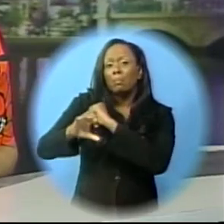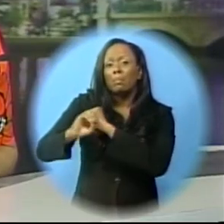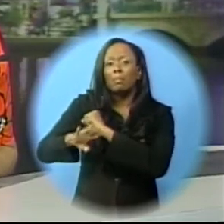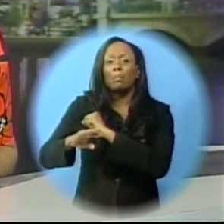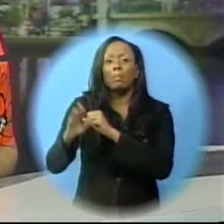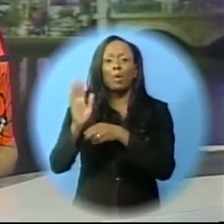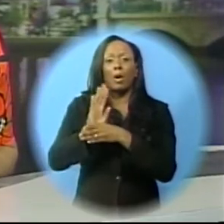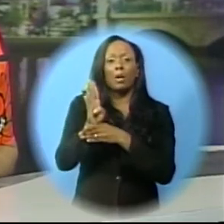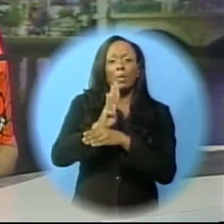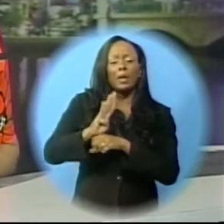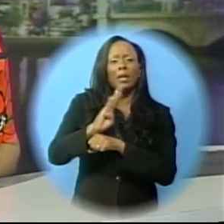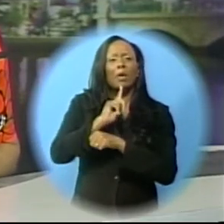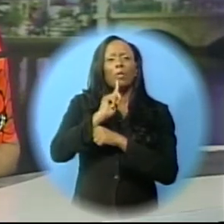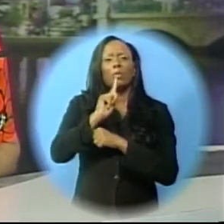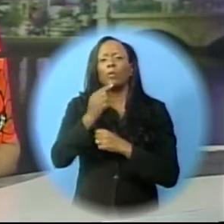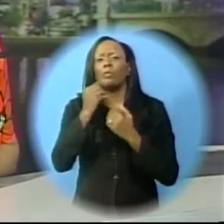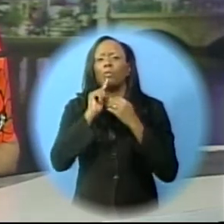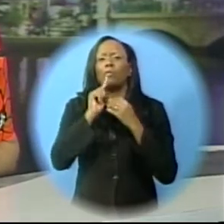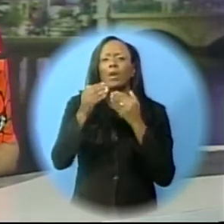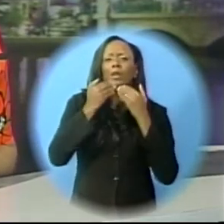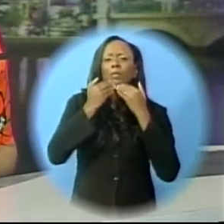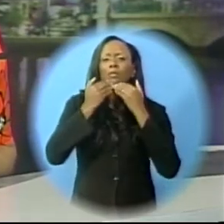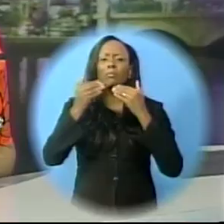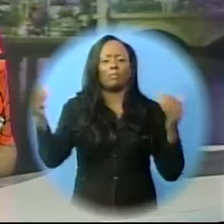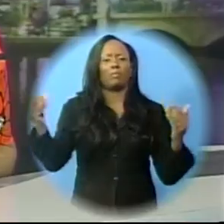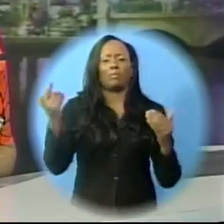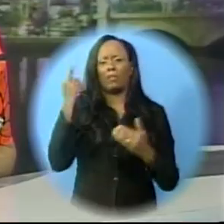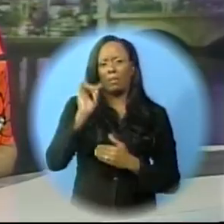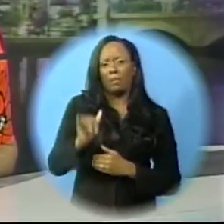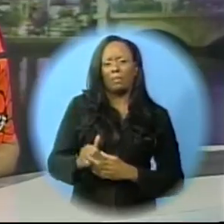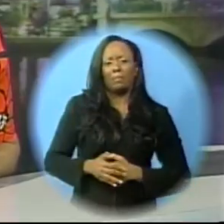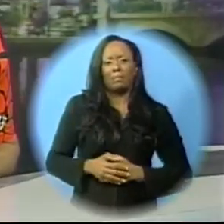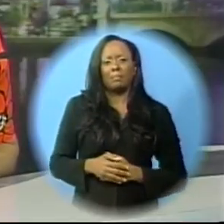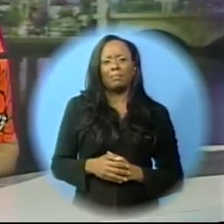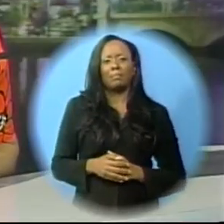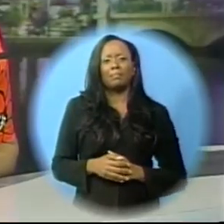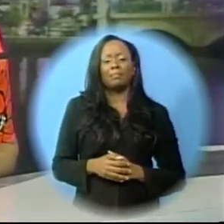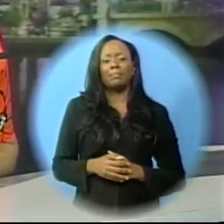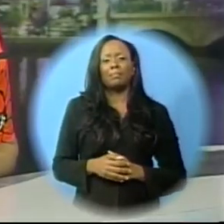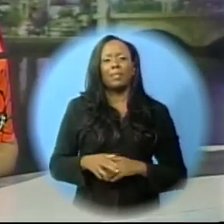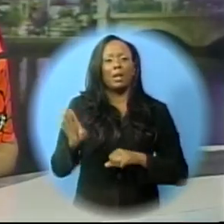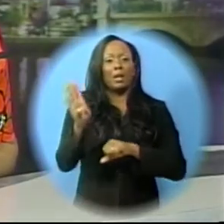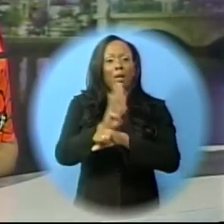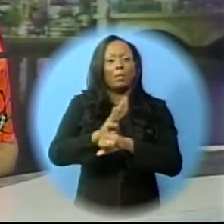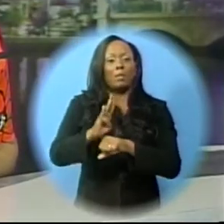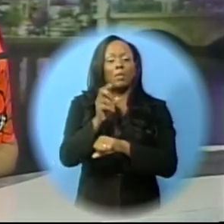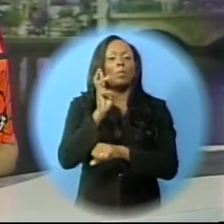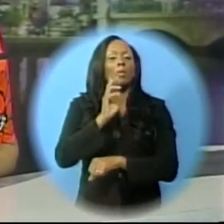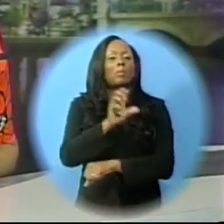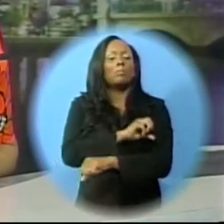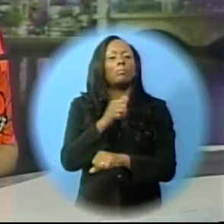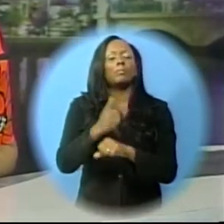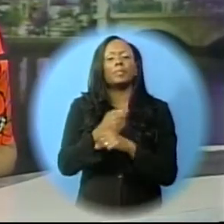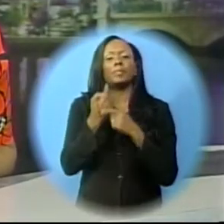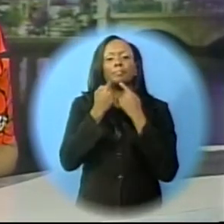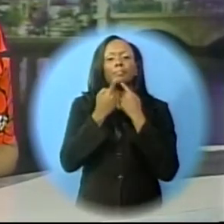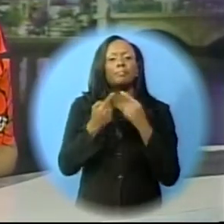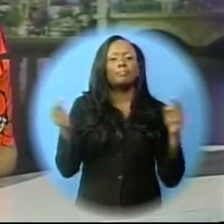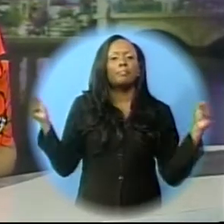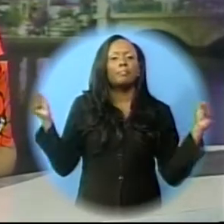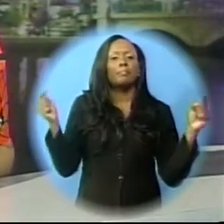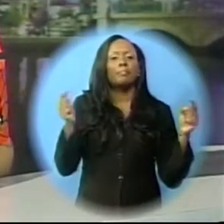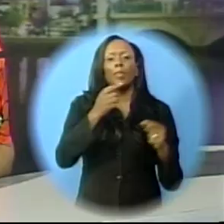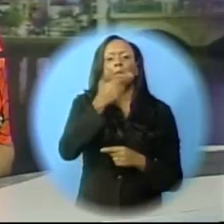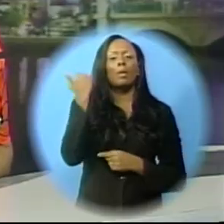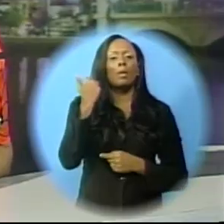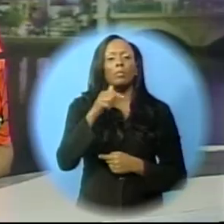said the country remained eternally grateful. Well, the Barbados Water Authority is informing the public that due